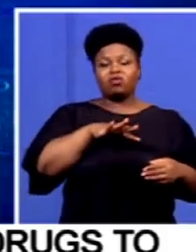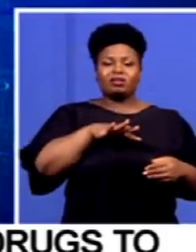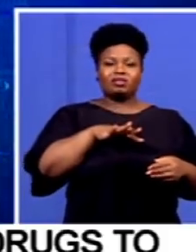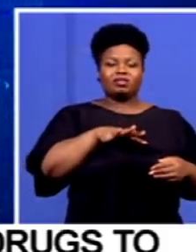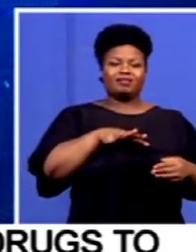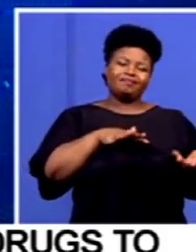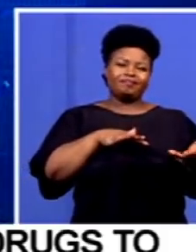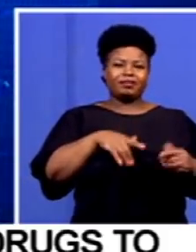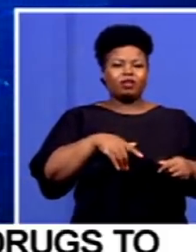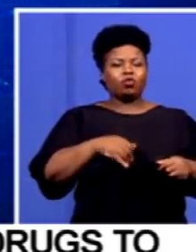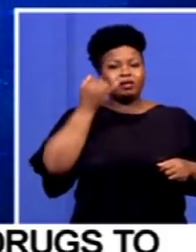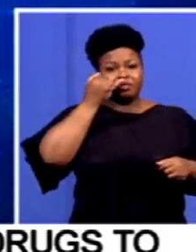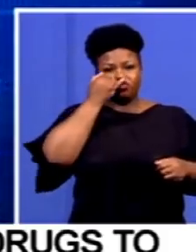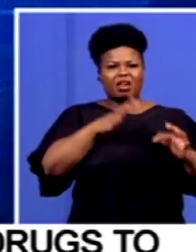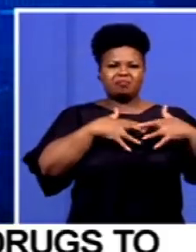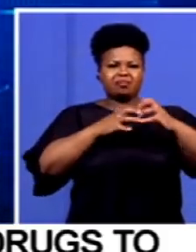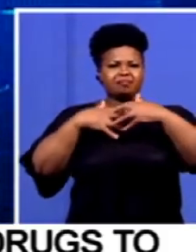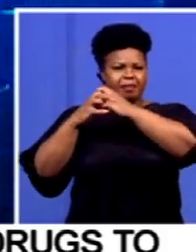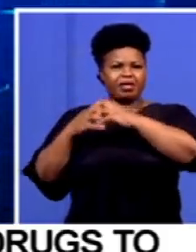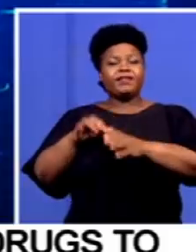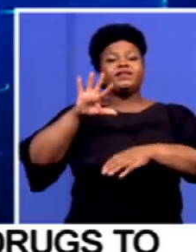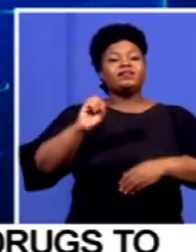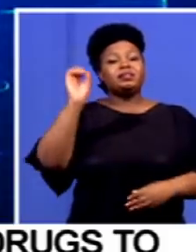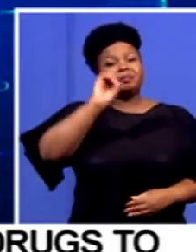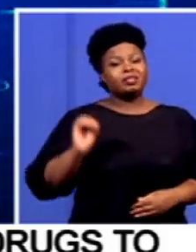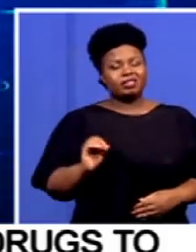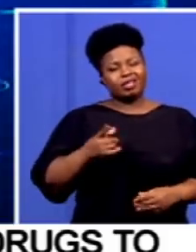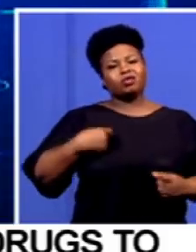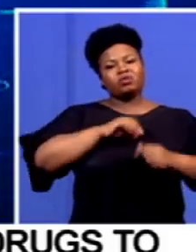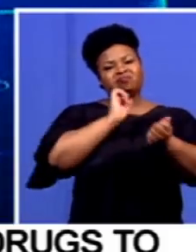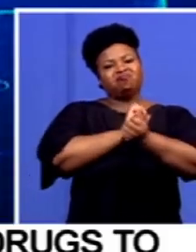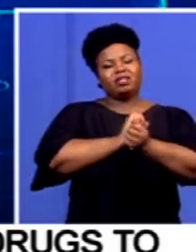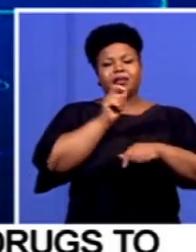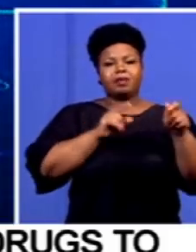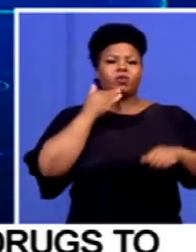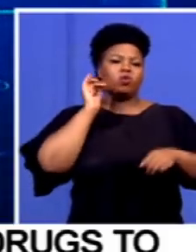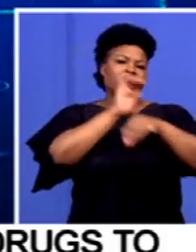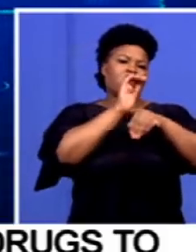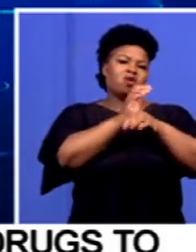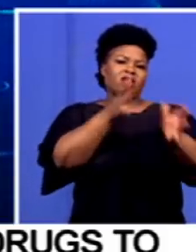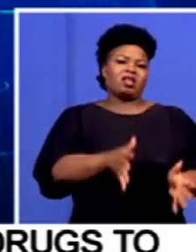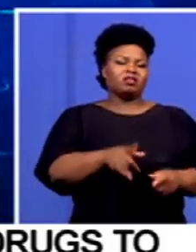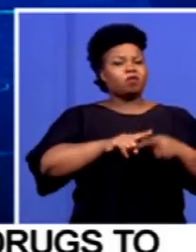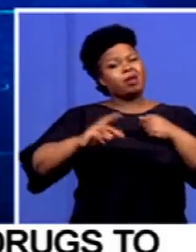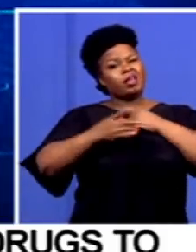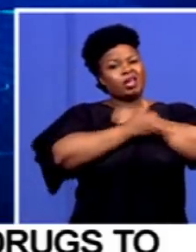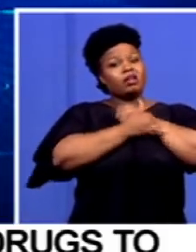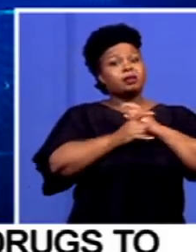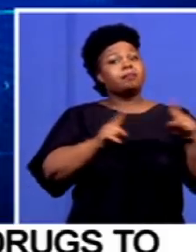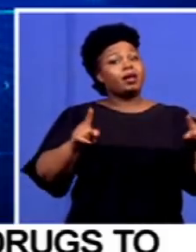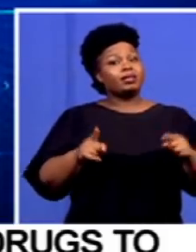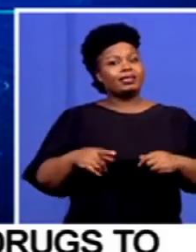I say, at least 50% of these drug labs, we have arrested foreigners. But the thing is, they are the